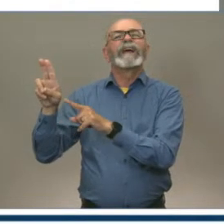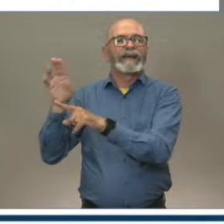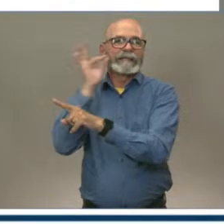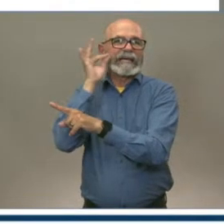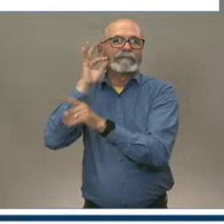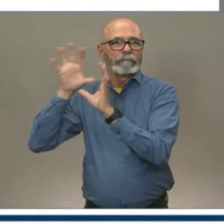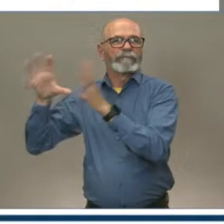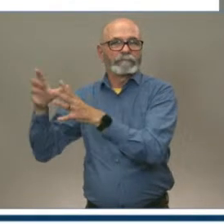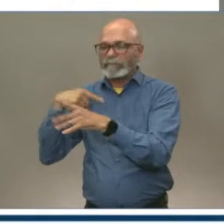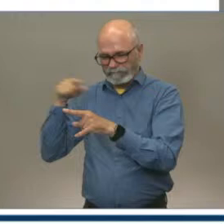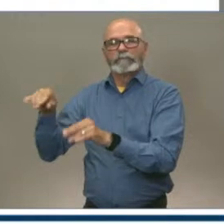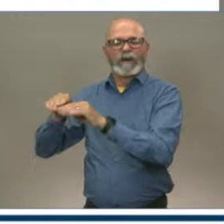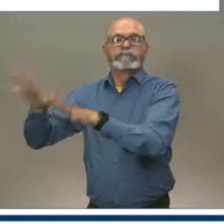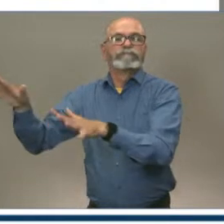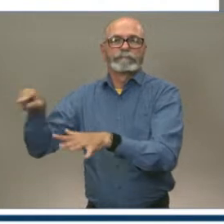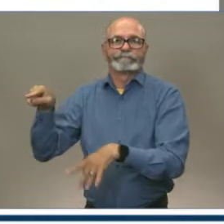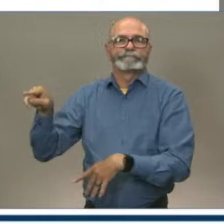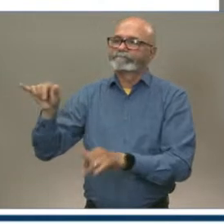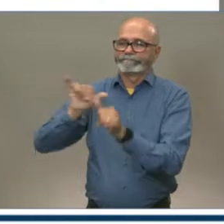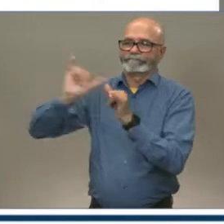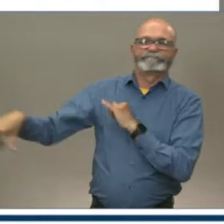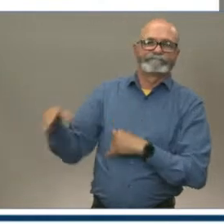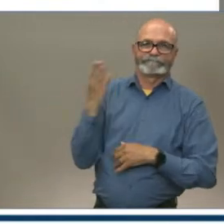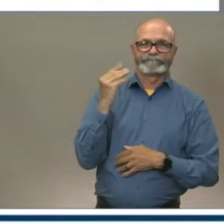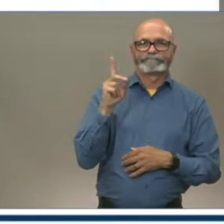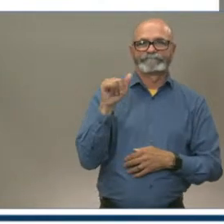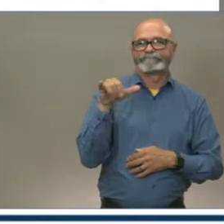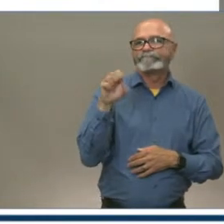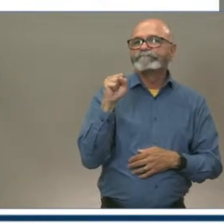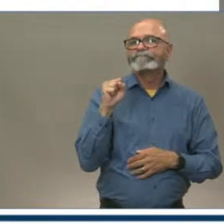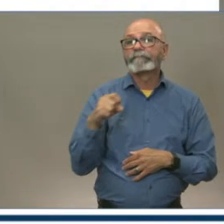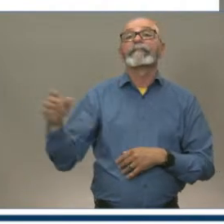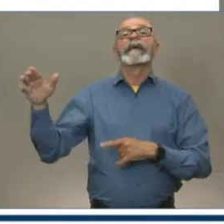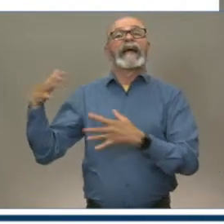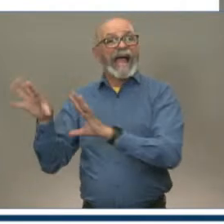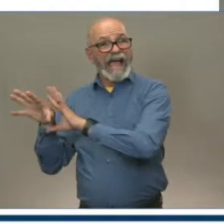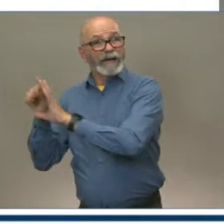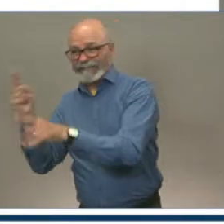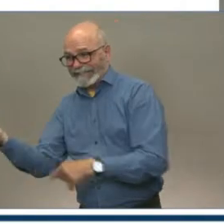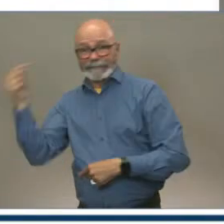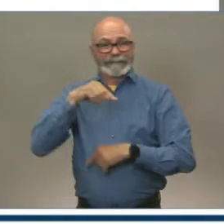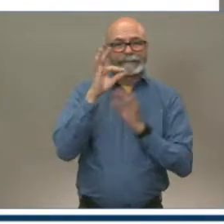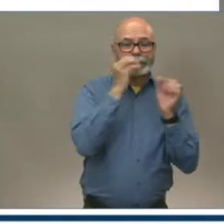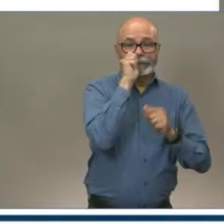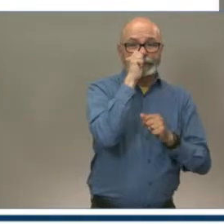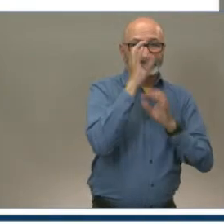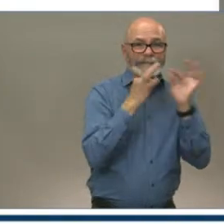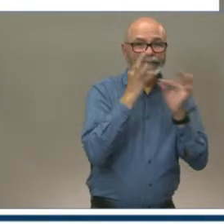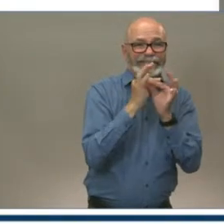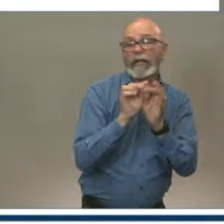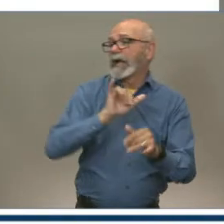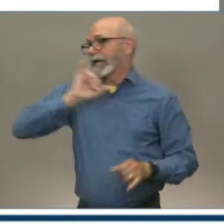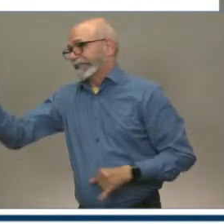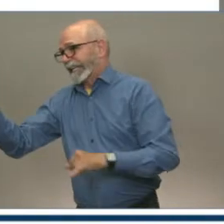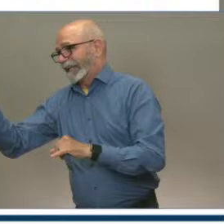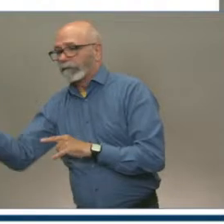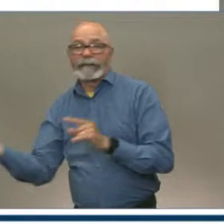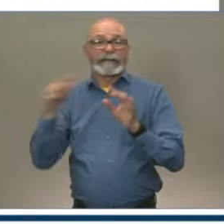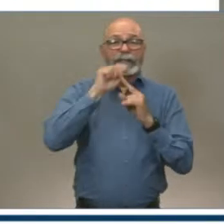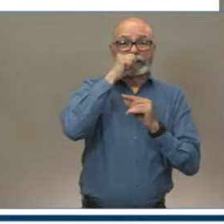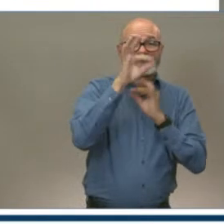to isolate right away, and you can come out of isolation to get a test, and then you have to stay in isolation until May the